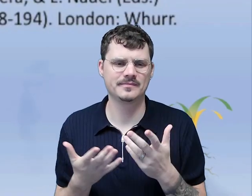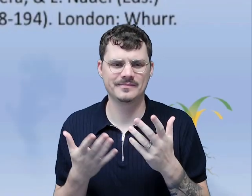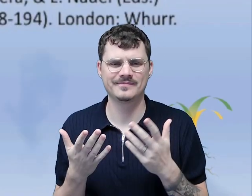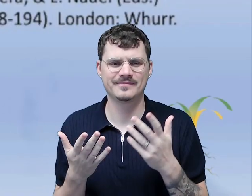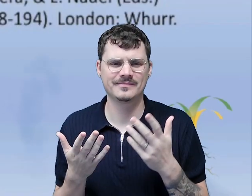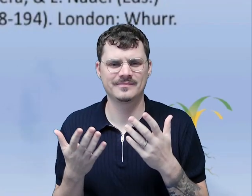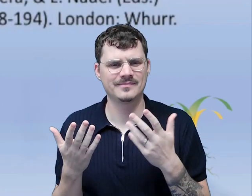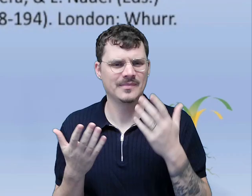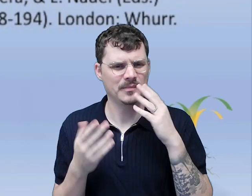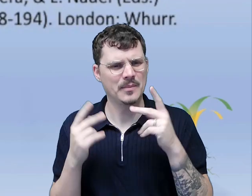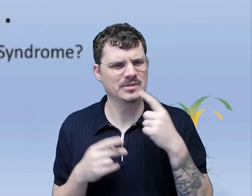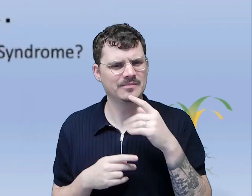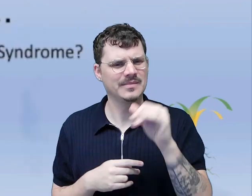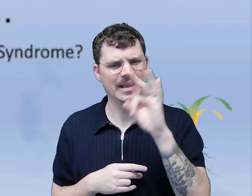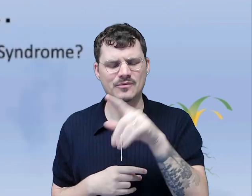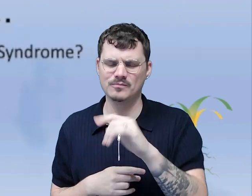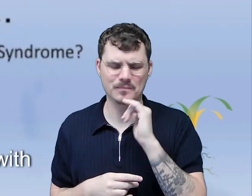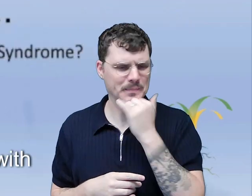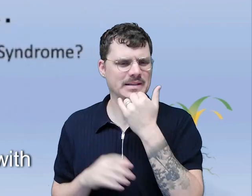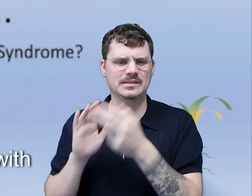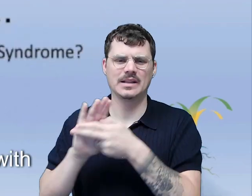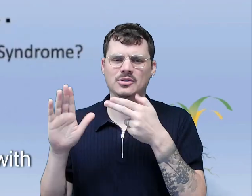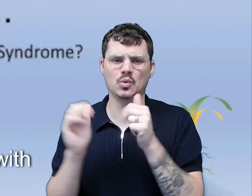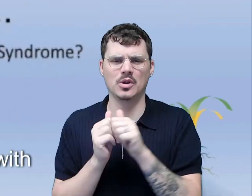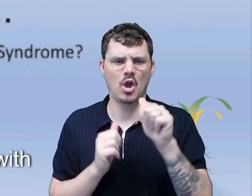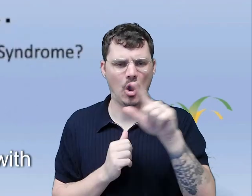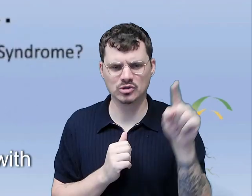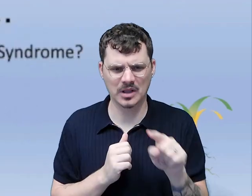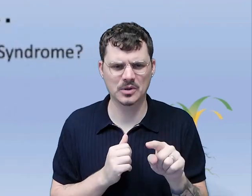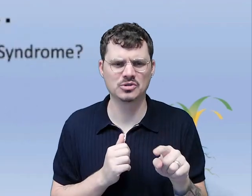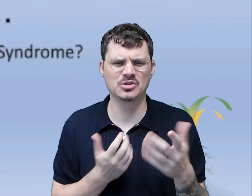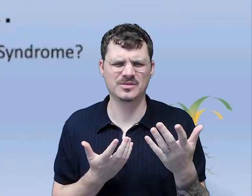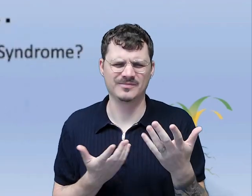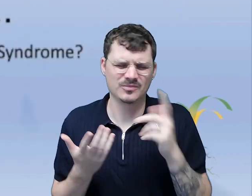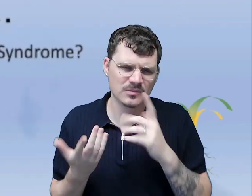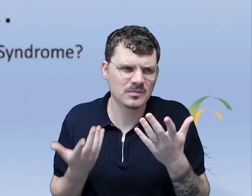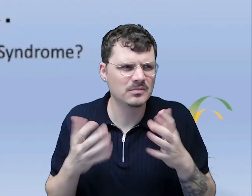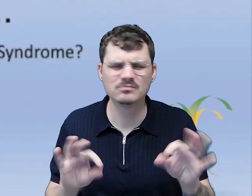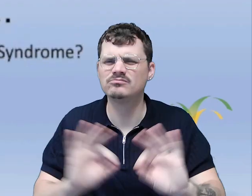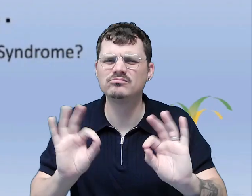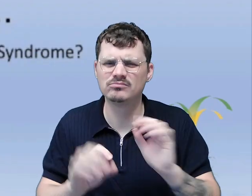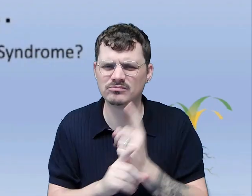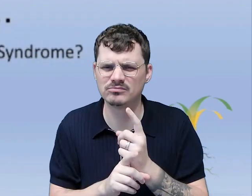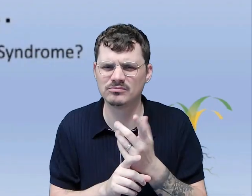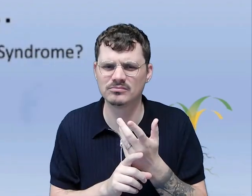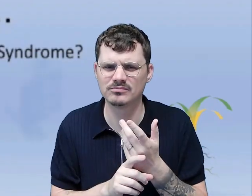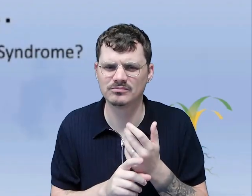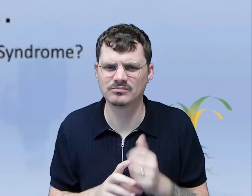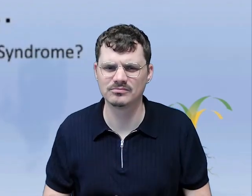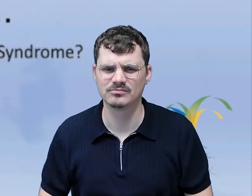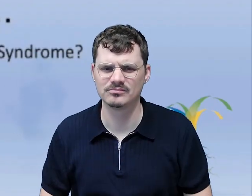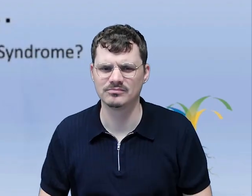It doesn't matter. I mean, seriously, if you misdiagnose somebody with Alzheimer's disease, what's the big deal, right?